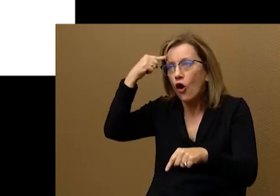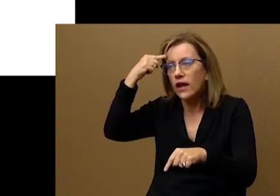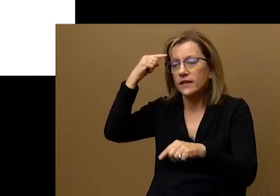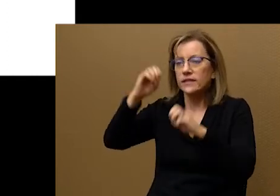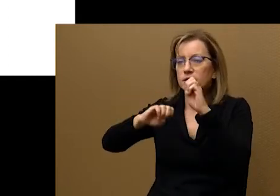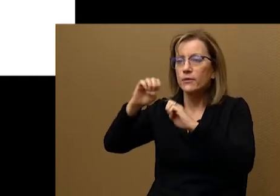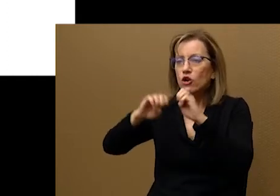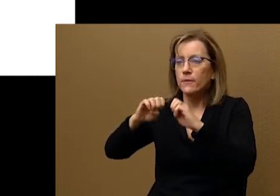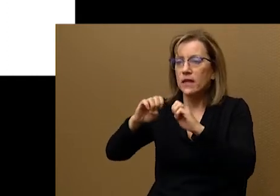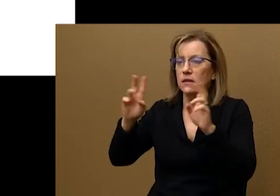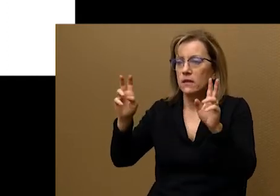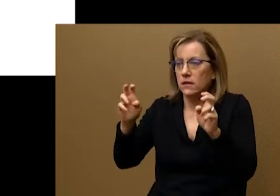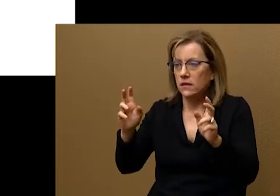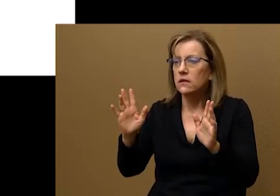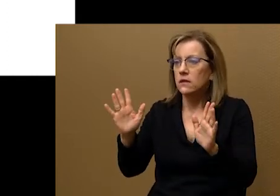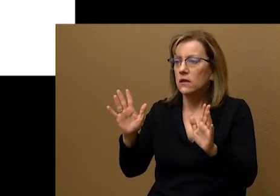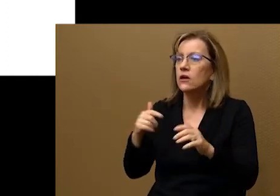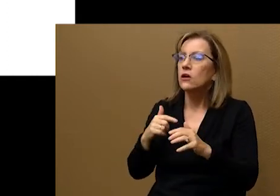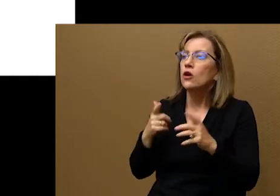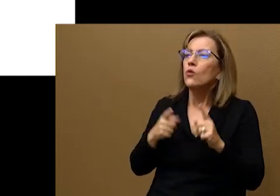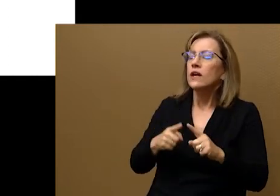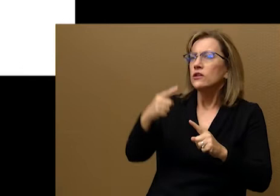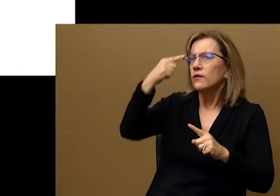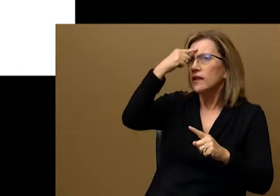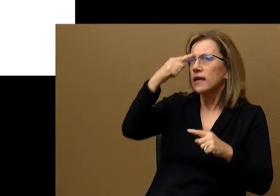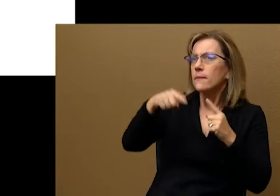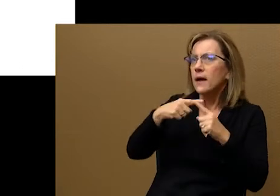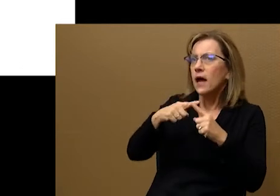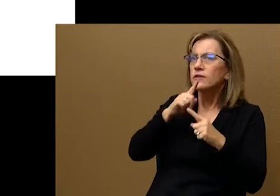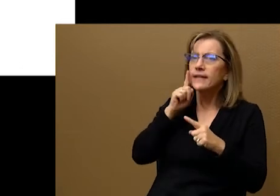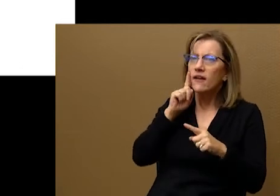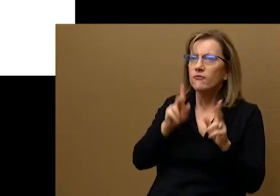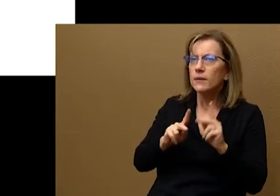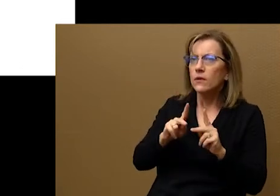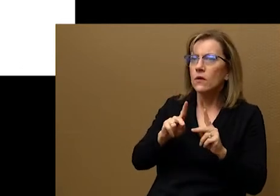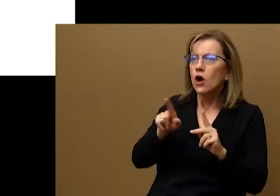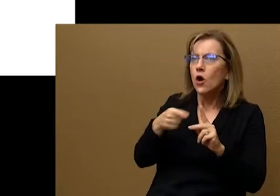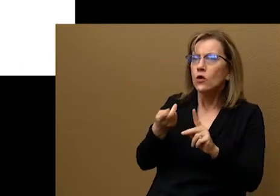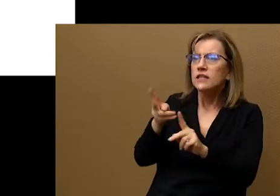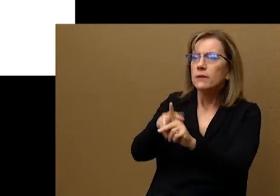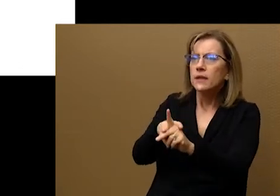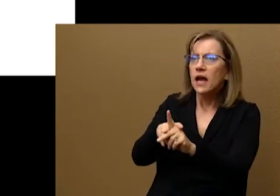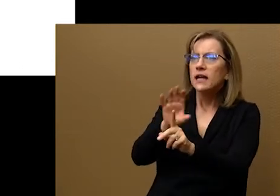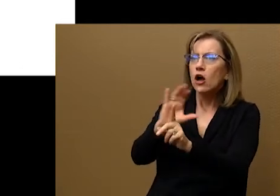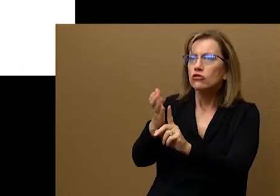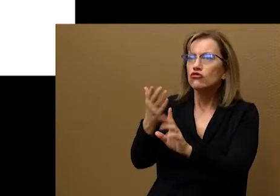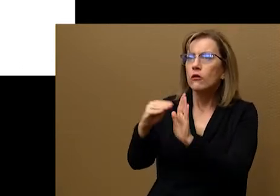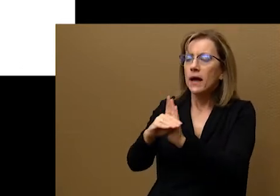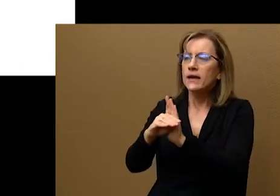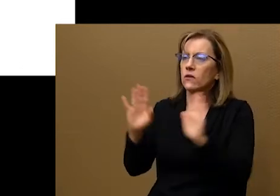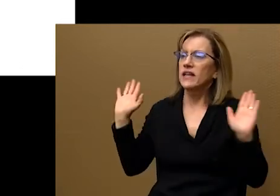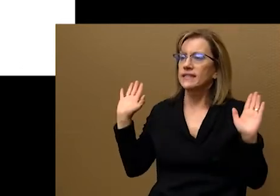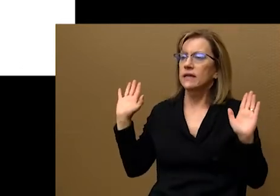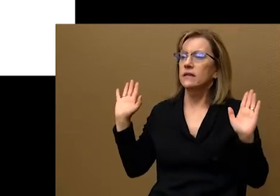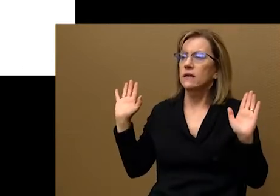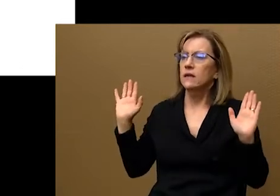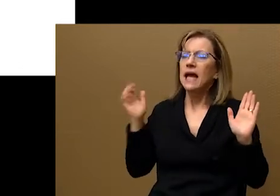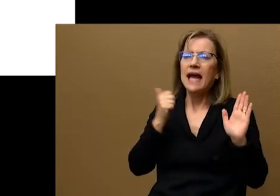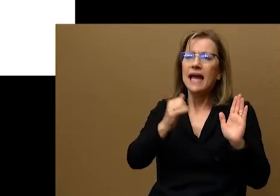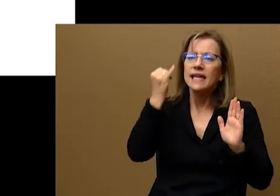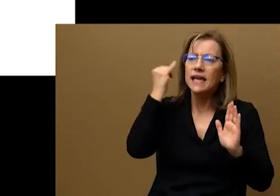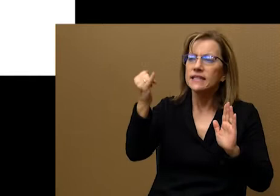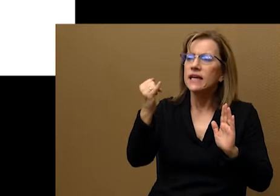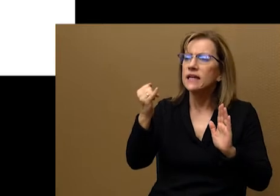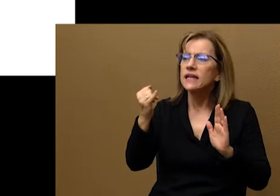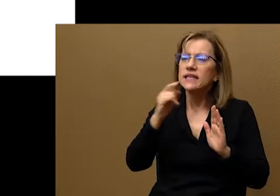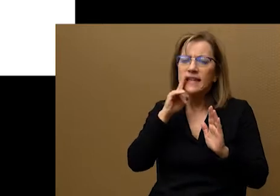experiment. Let's assume that when we think about deaf people, we only apply the cultural model, and we